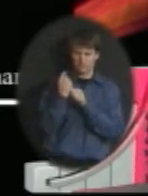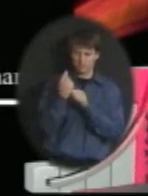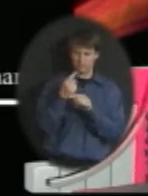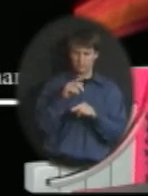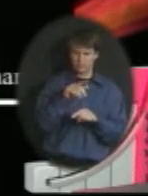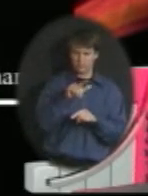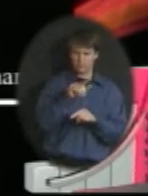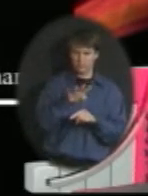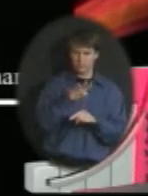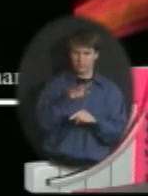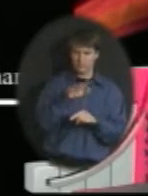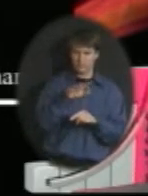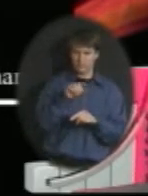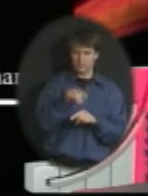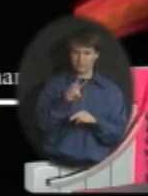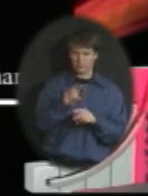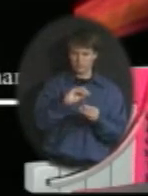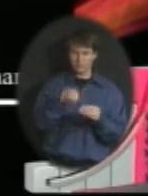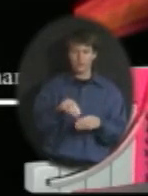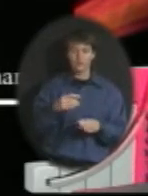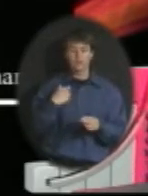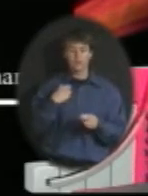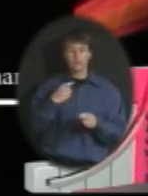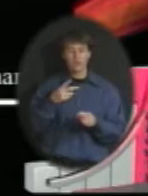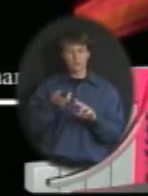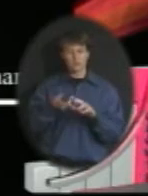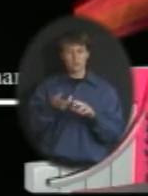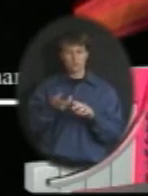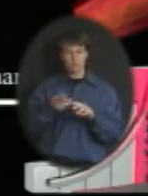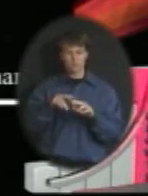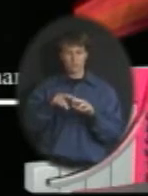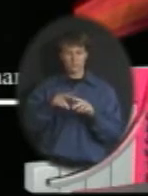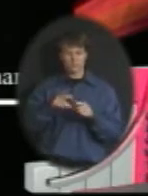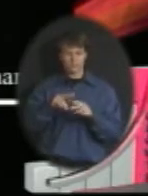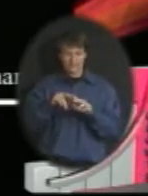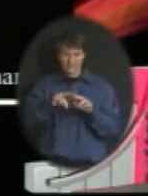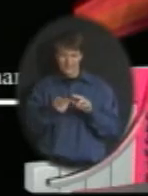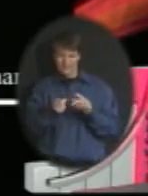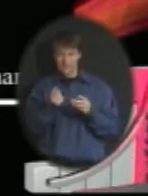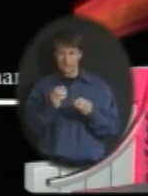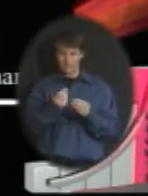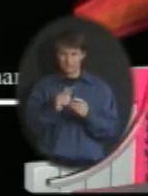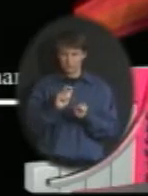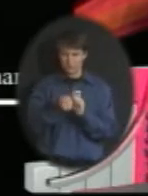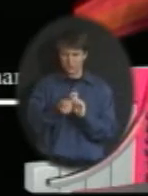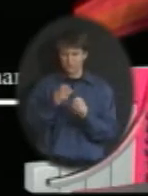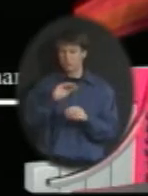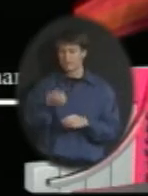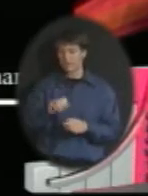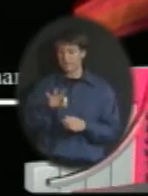is the percentage change is going down, and it's going down a little quicker than just because we're growing, the percentage is going down.